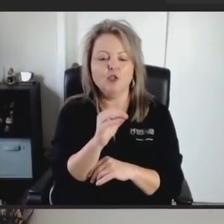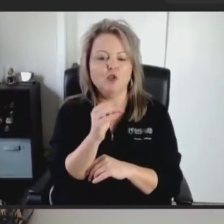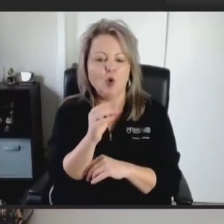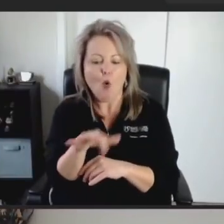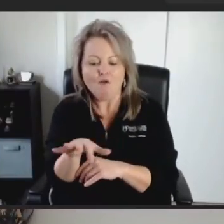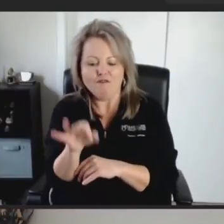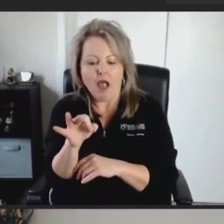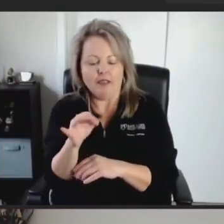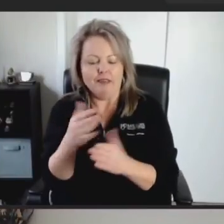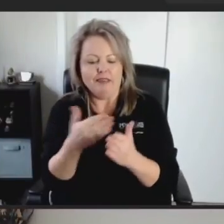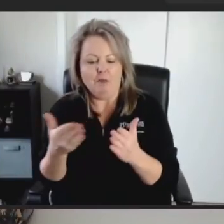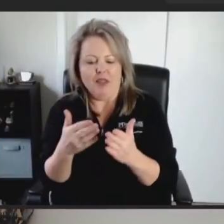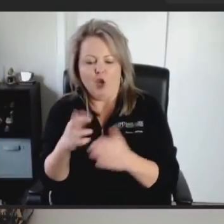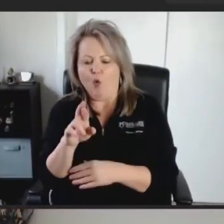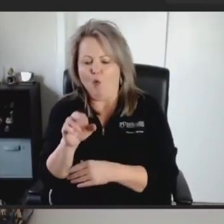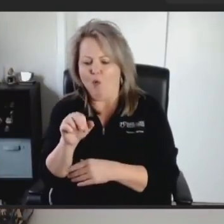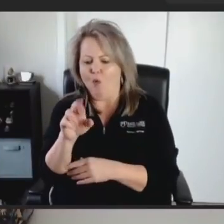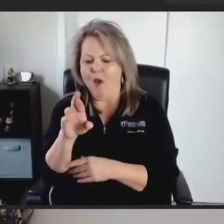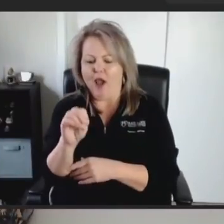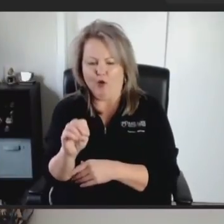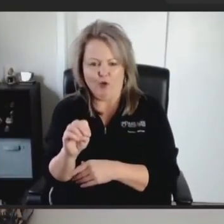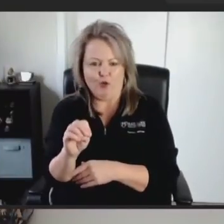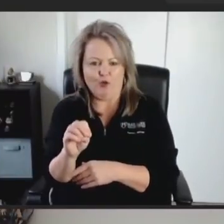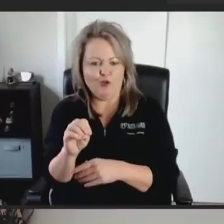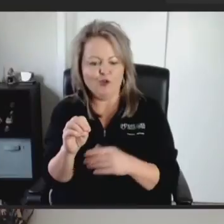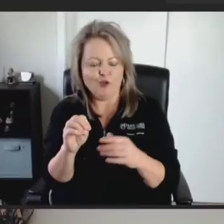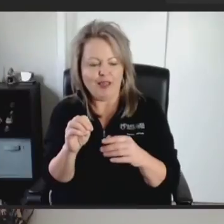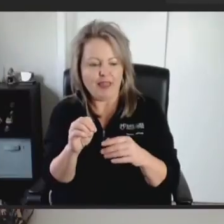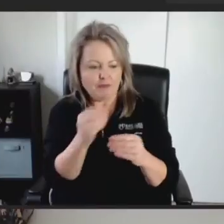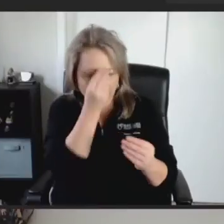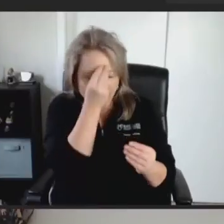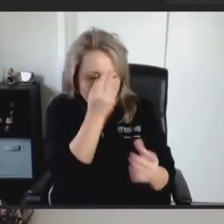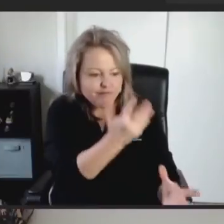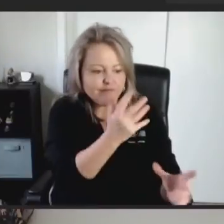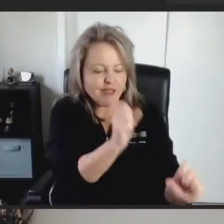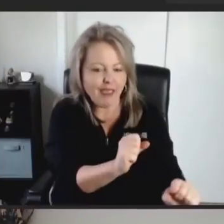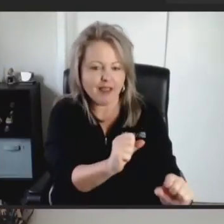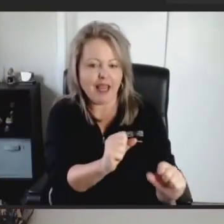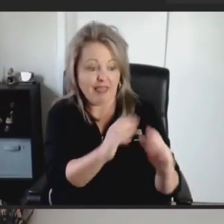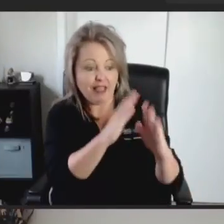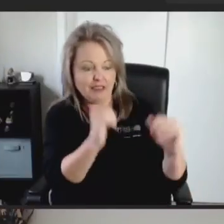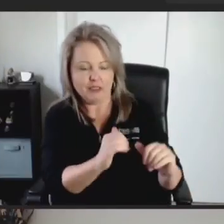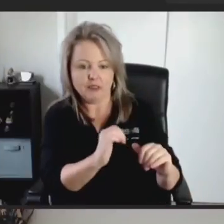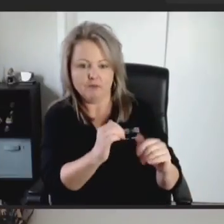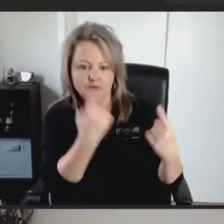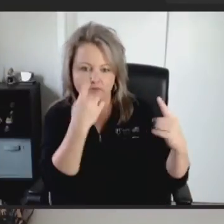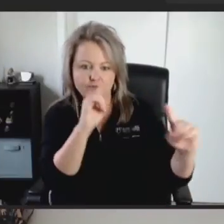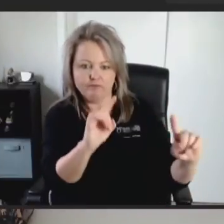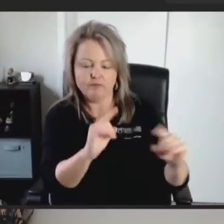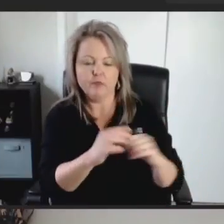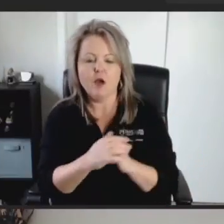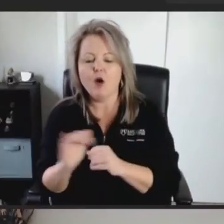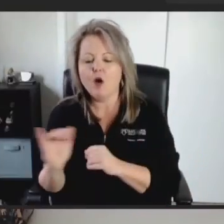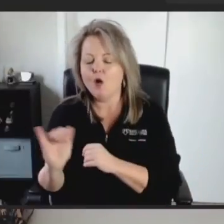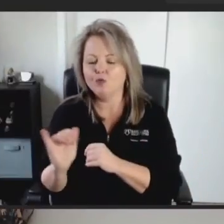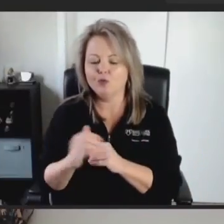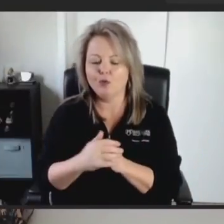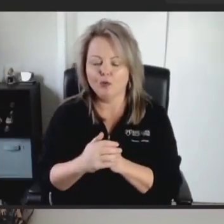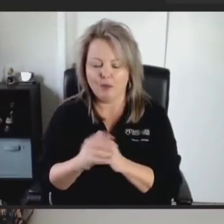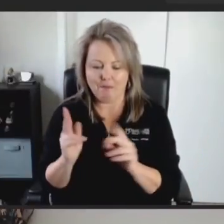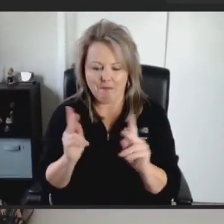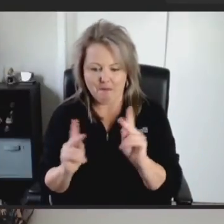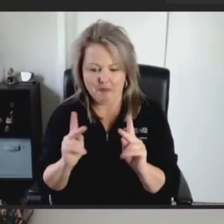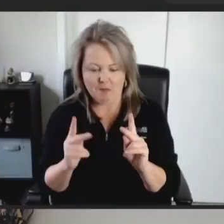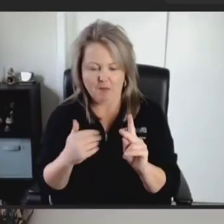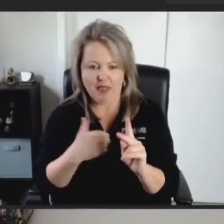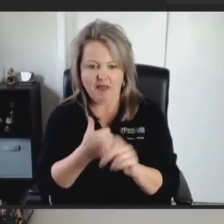rare associations, and the system works. And we could give examples of how it has worked in the past. Furthermore, there's people that get